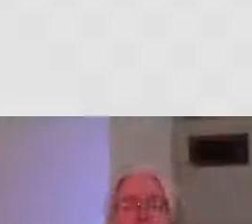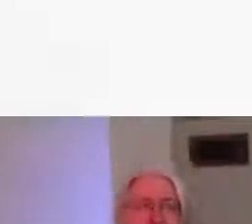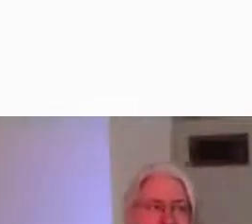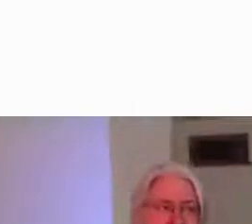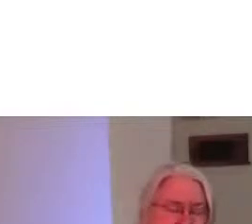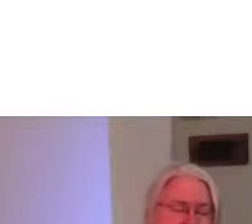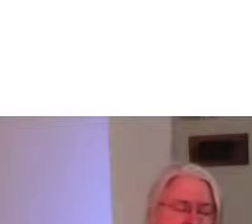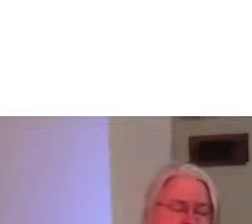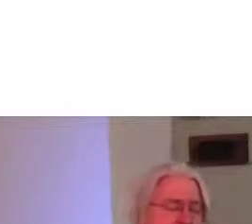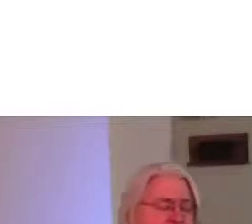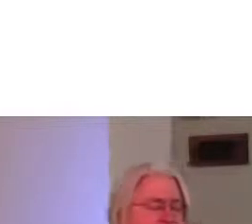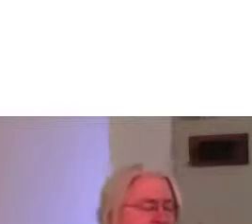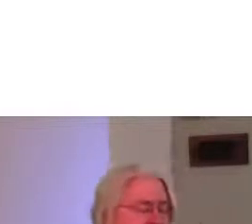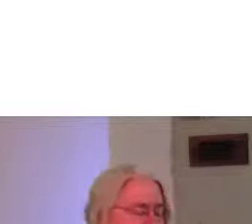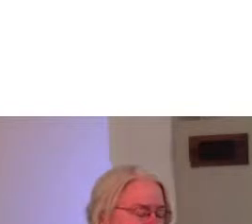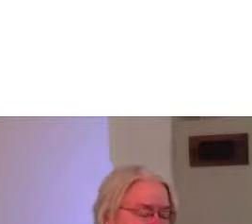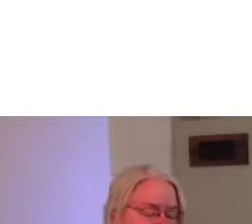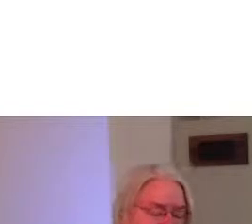3.